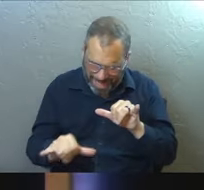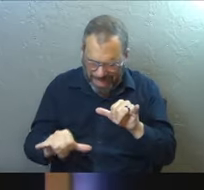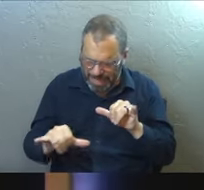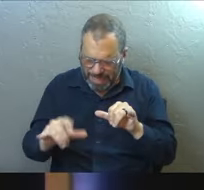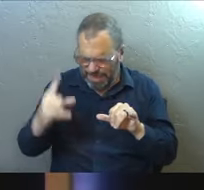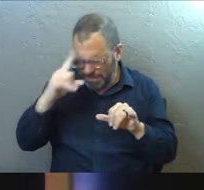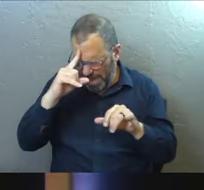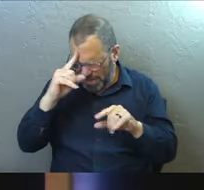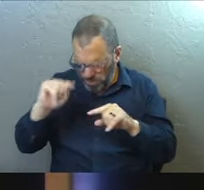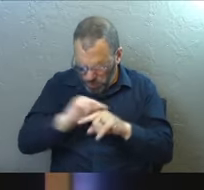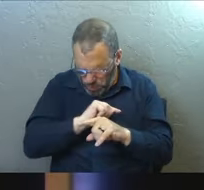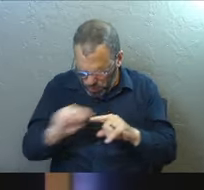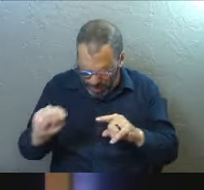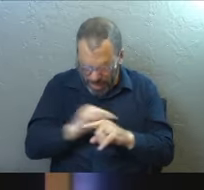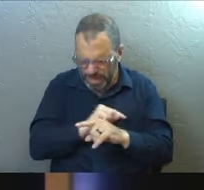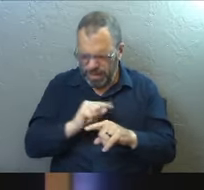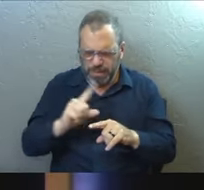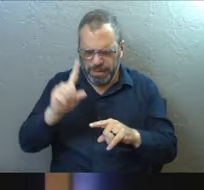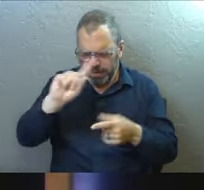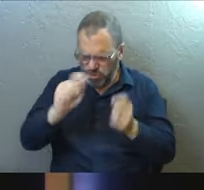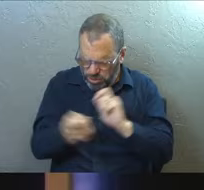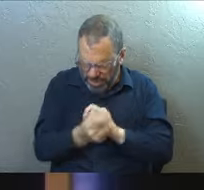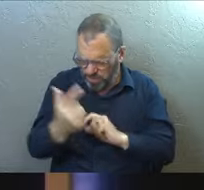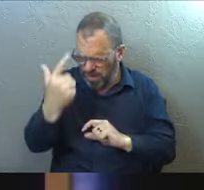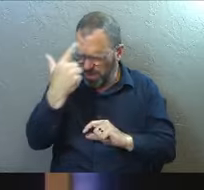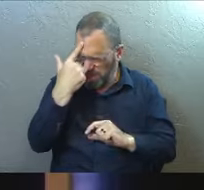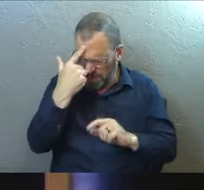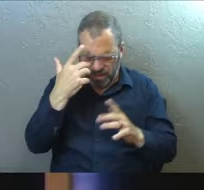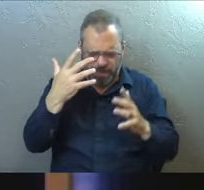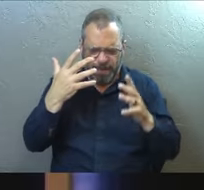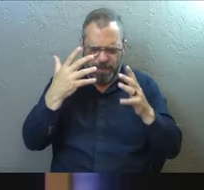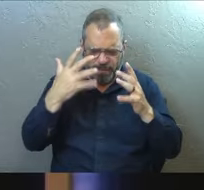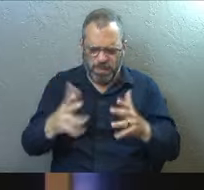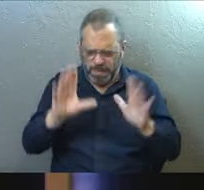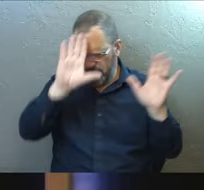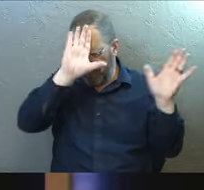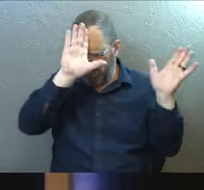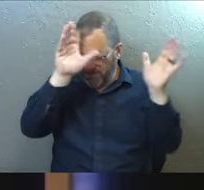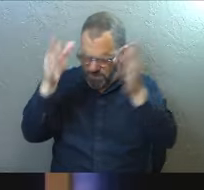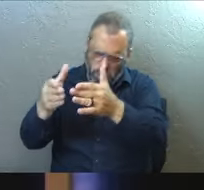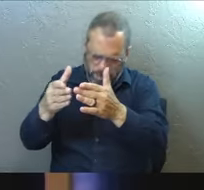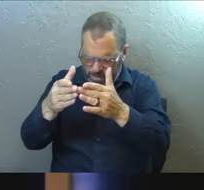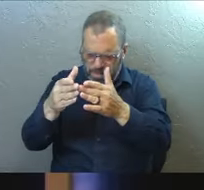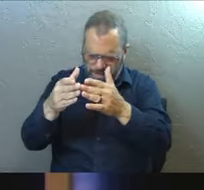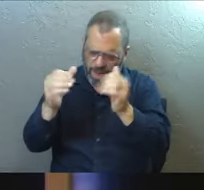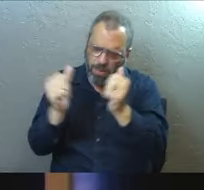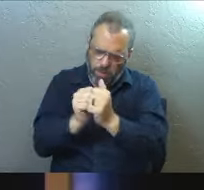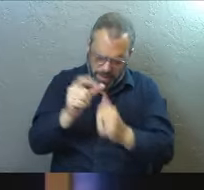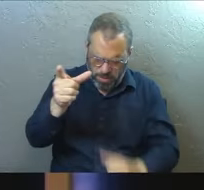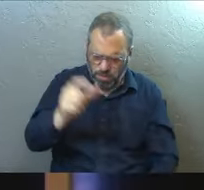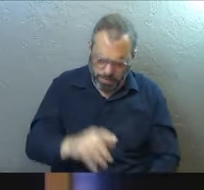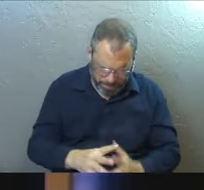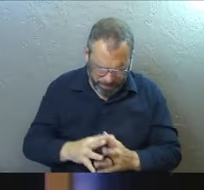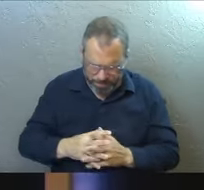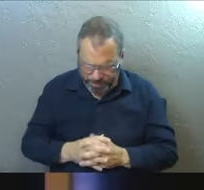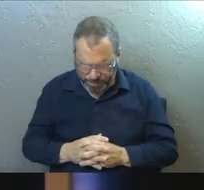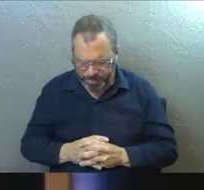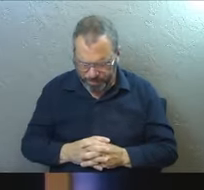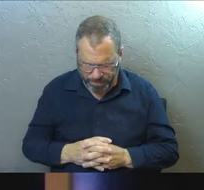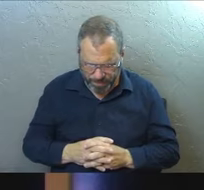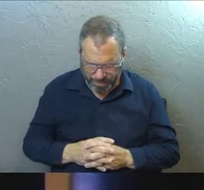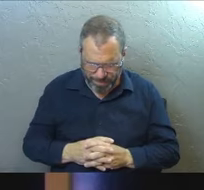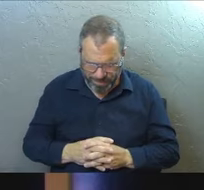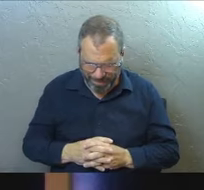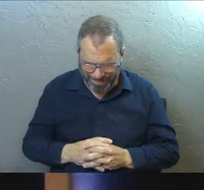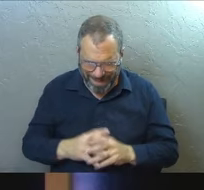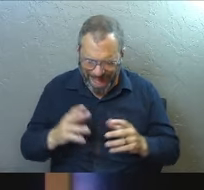can retrain ourselves, God, rewire the way that we think, God, to be focused on you and to be with you. God, I